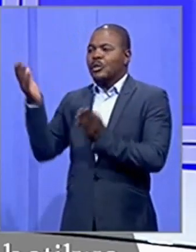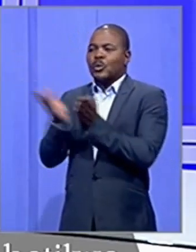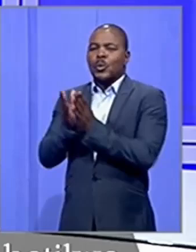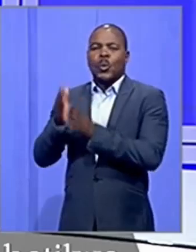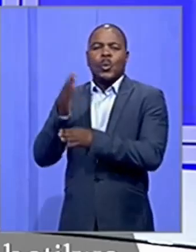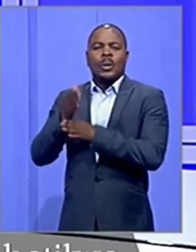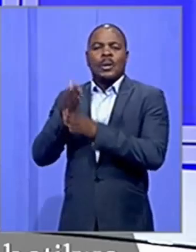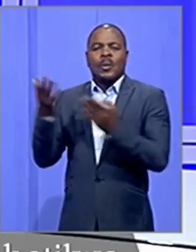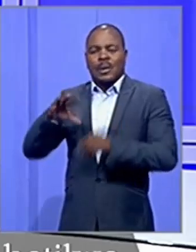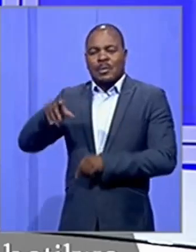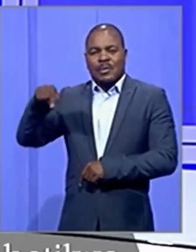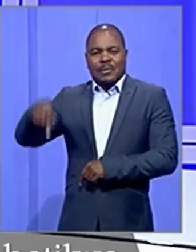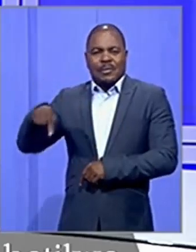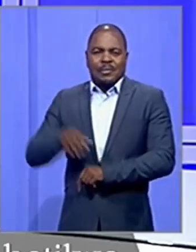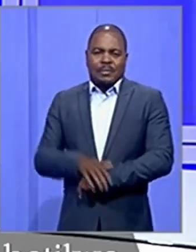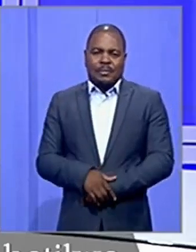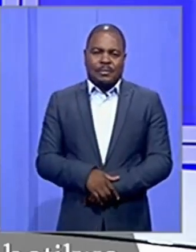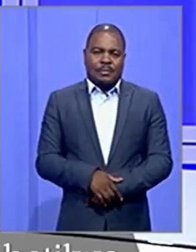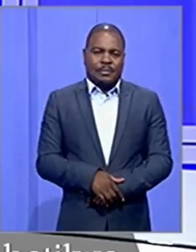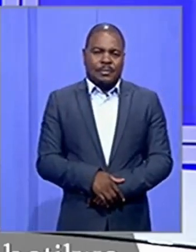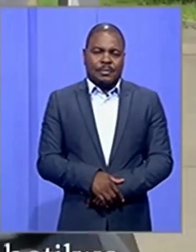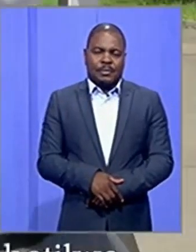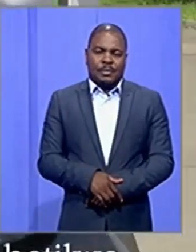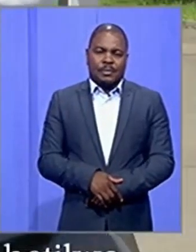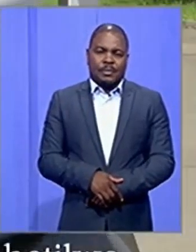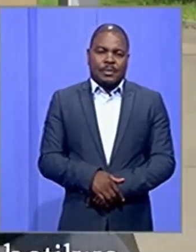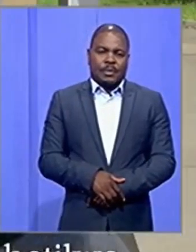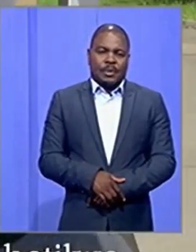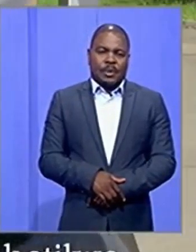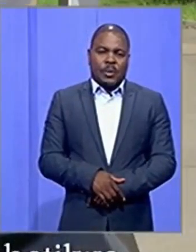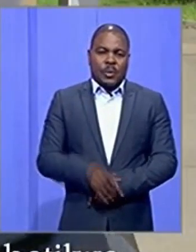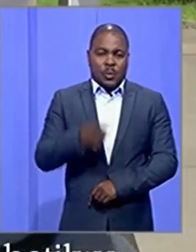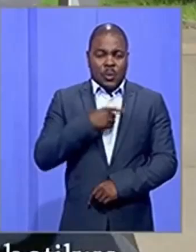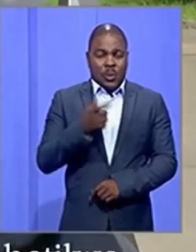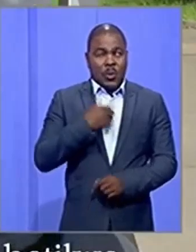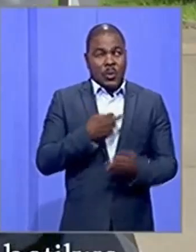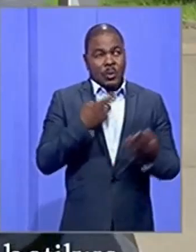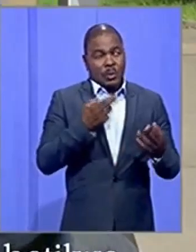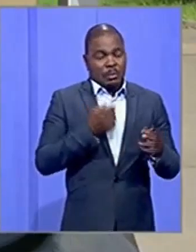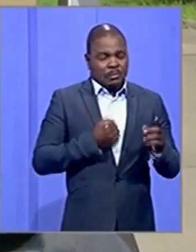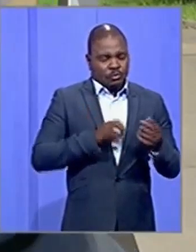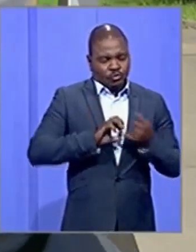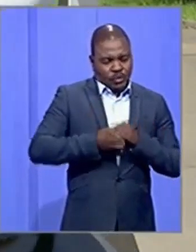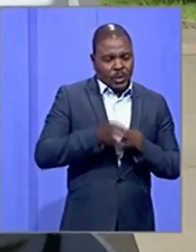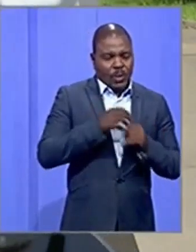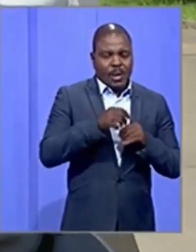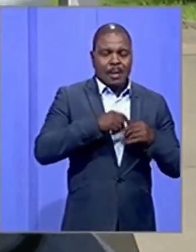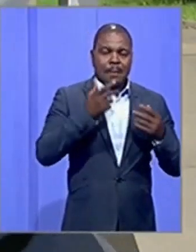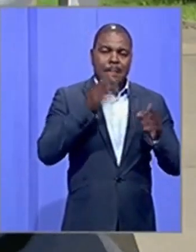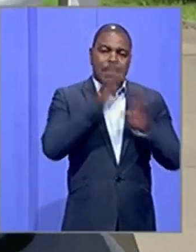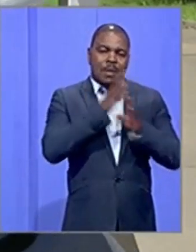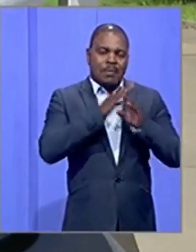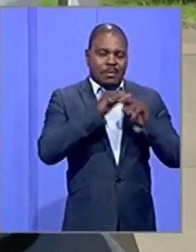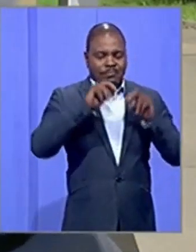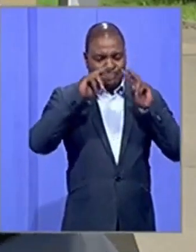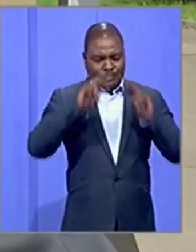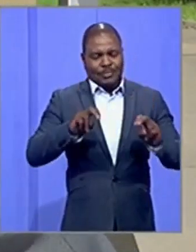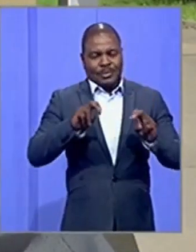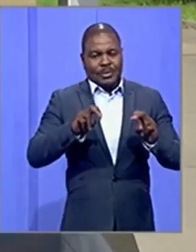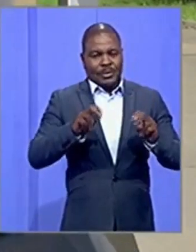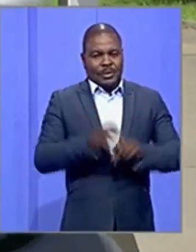hona ka hara province. We are pushing for a private investigation as we are speaking. I